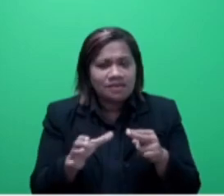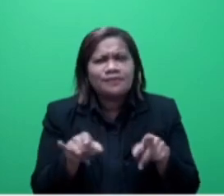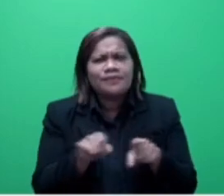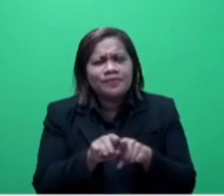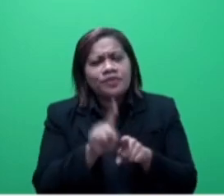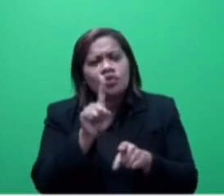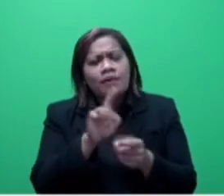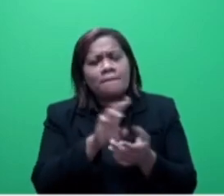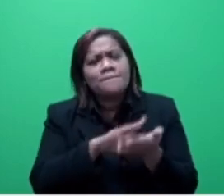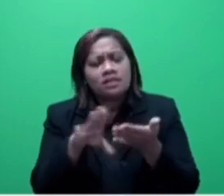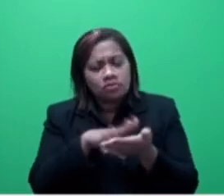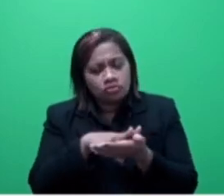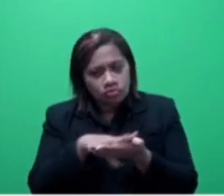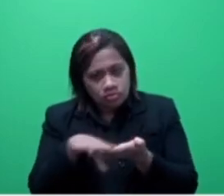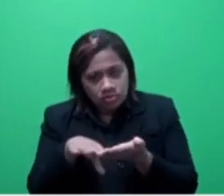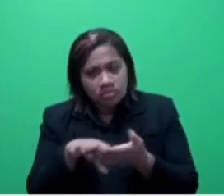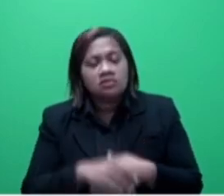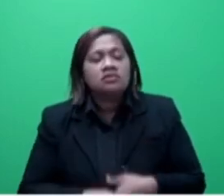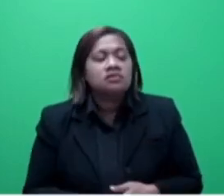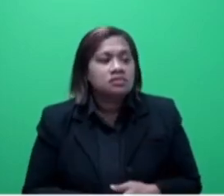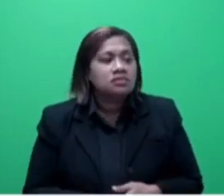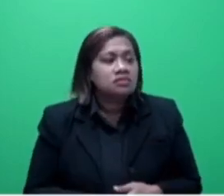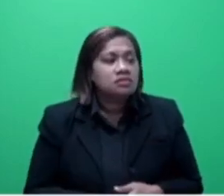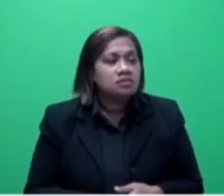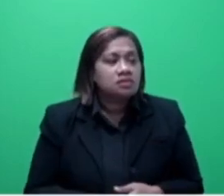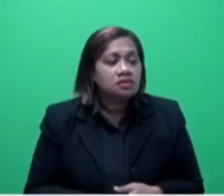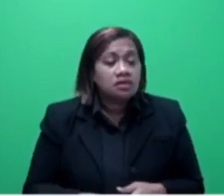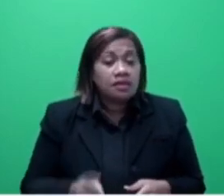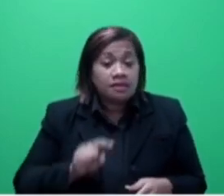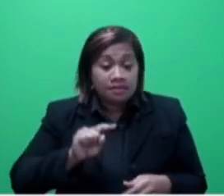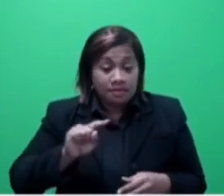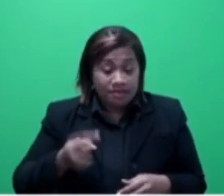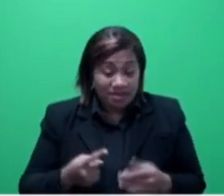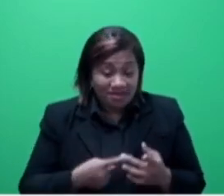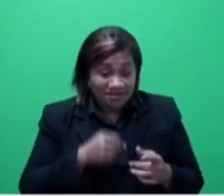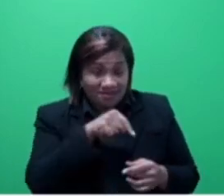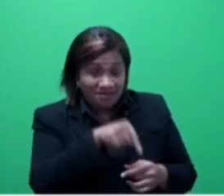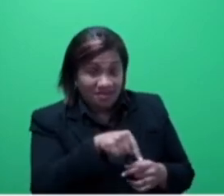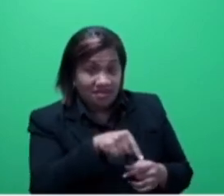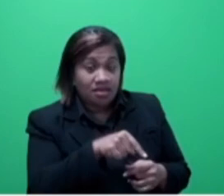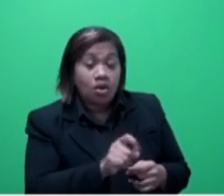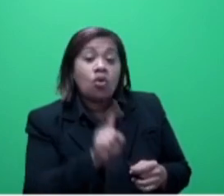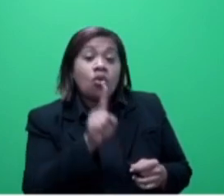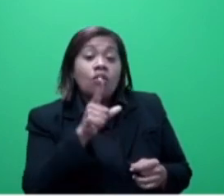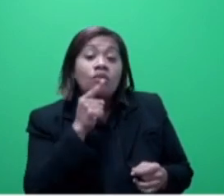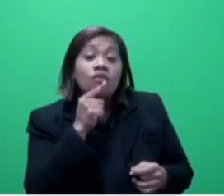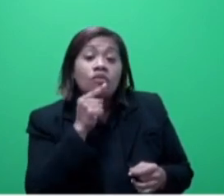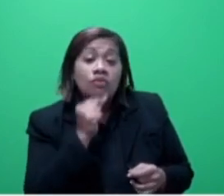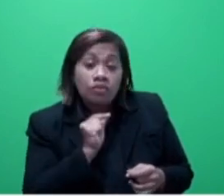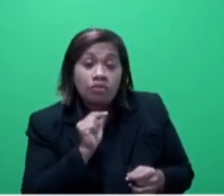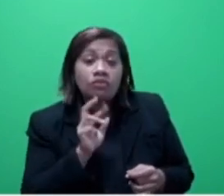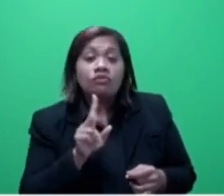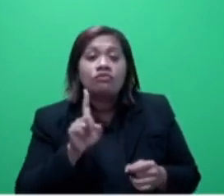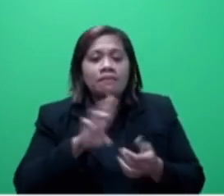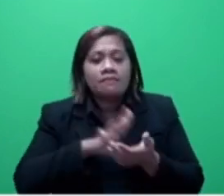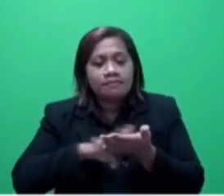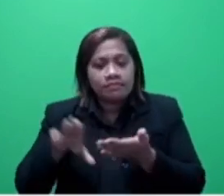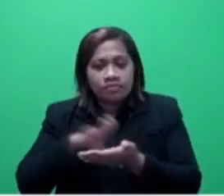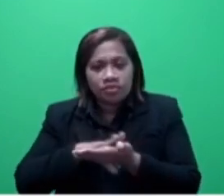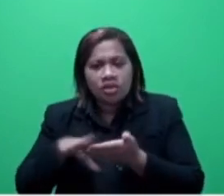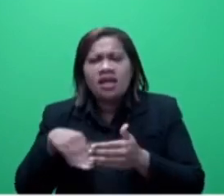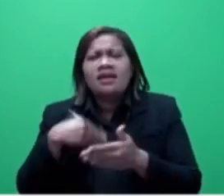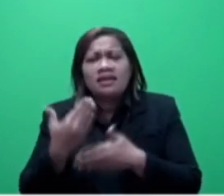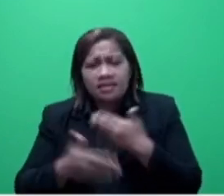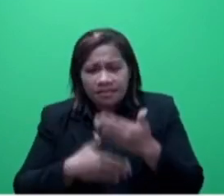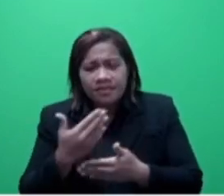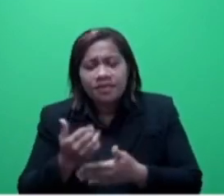whilst a real estate or a tourism developer may take one loan worth $1 million. This was explained earlier on by the Honourable Acting